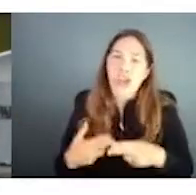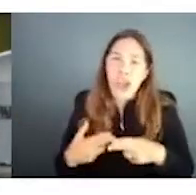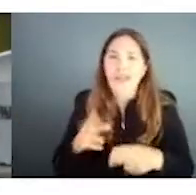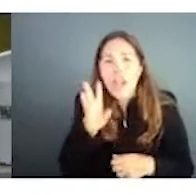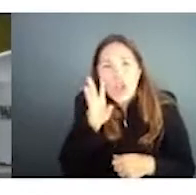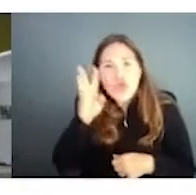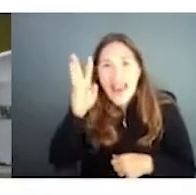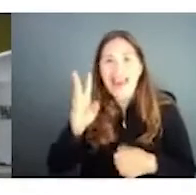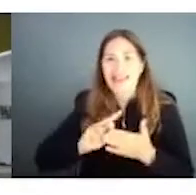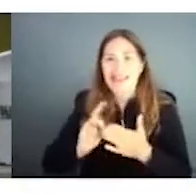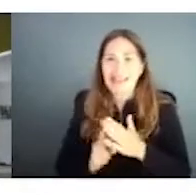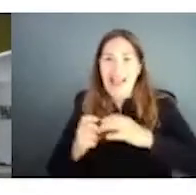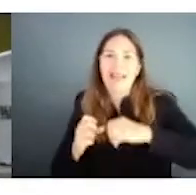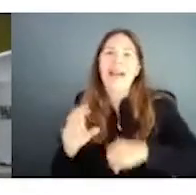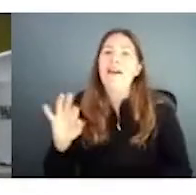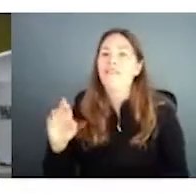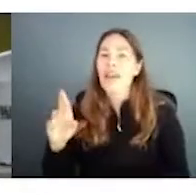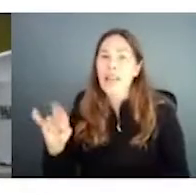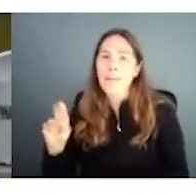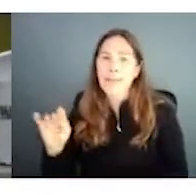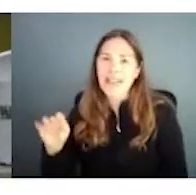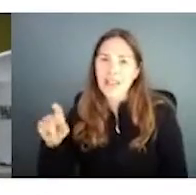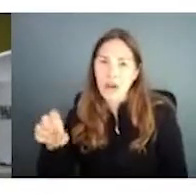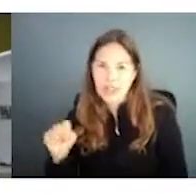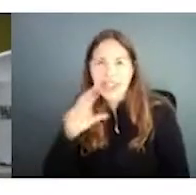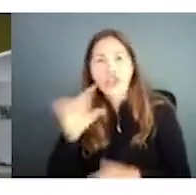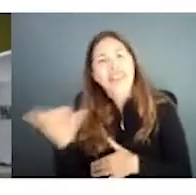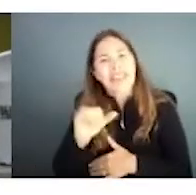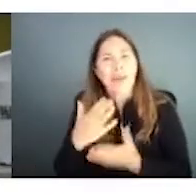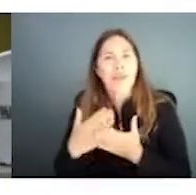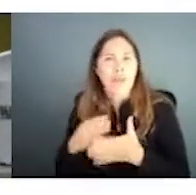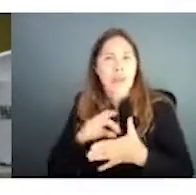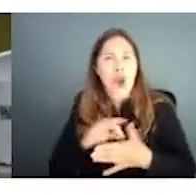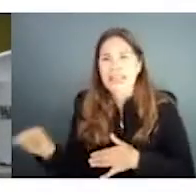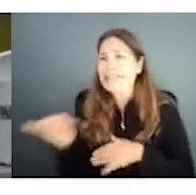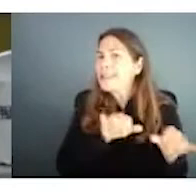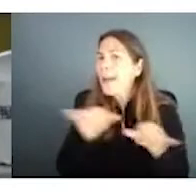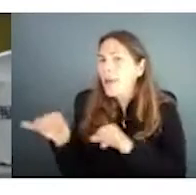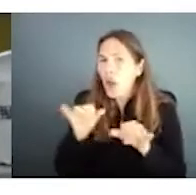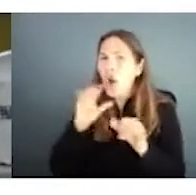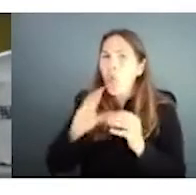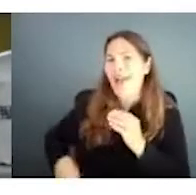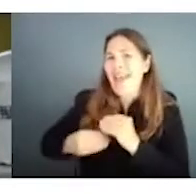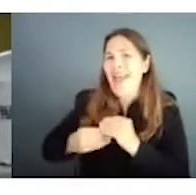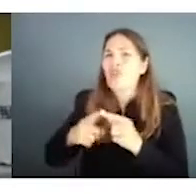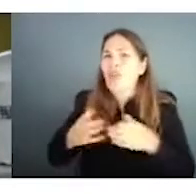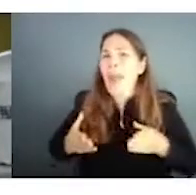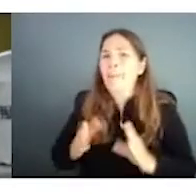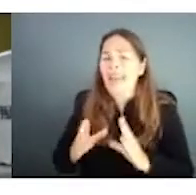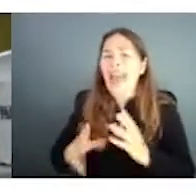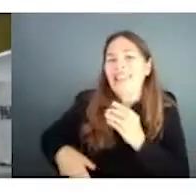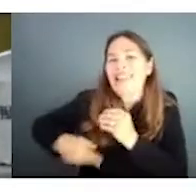Creative Design Fundamentals. So it would be similar in content, and it would be added to this pathway as a